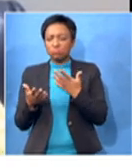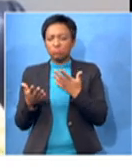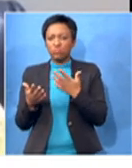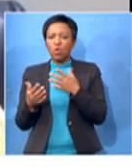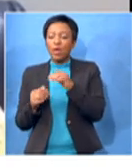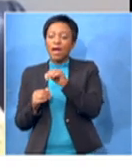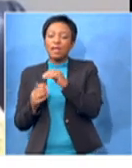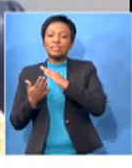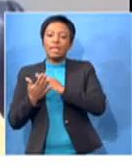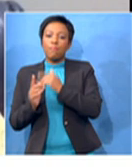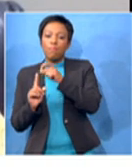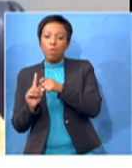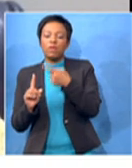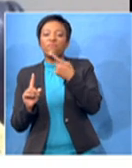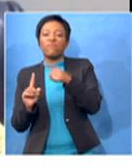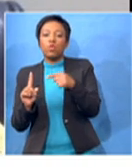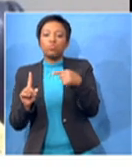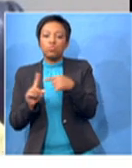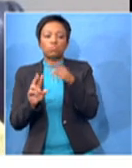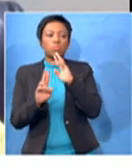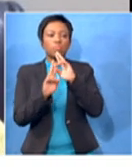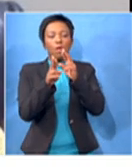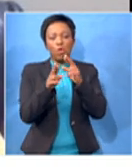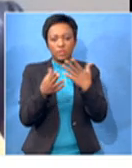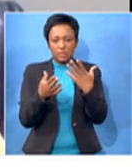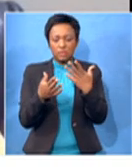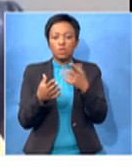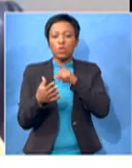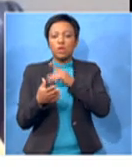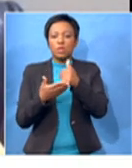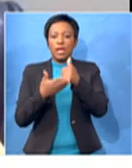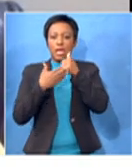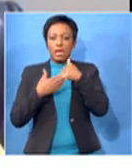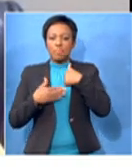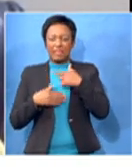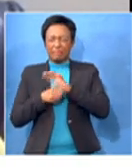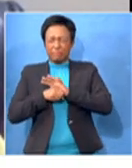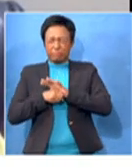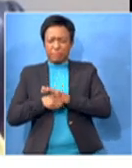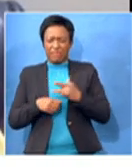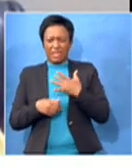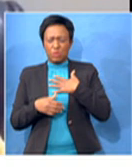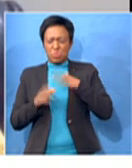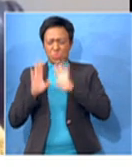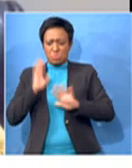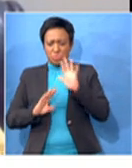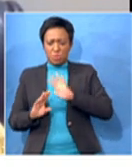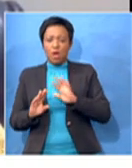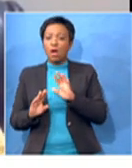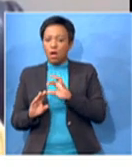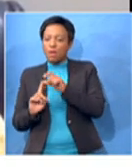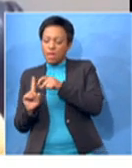someone does it on their behalf, because it assists you to not to feel the pressure and the burden placed on you as the